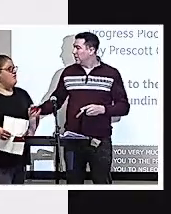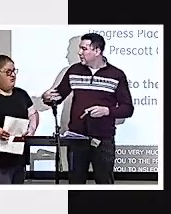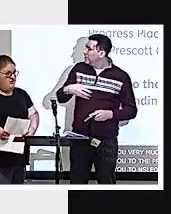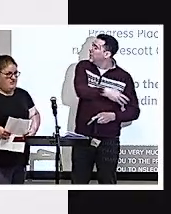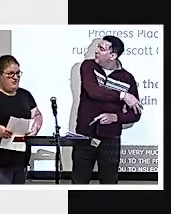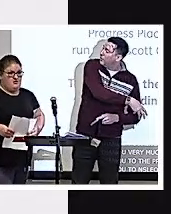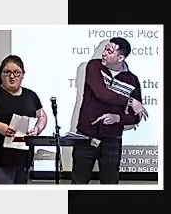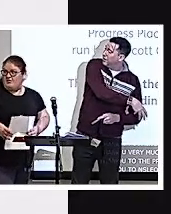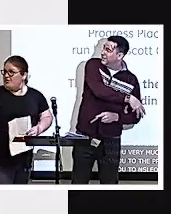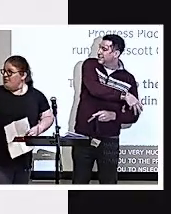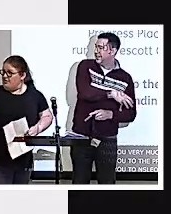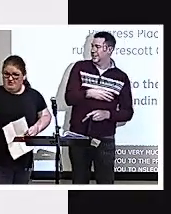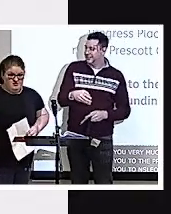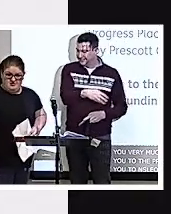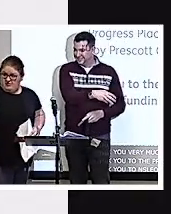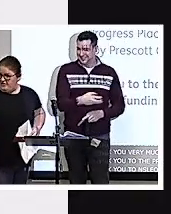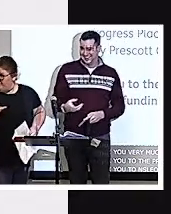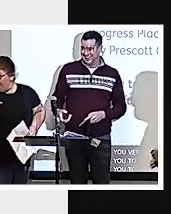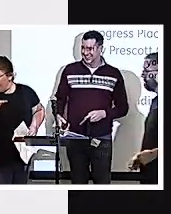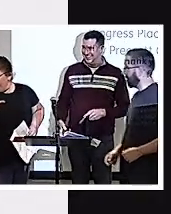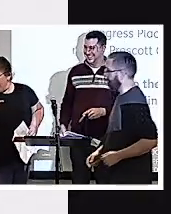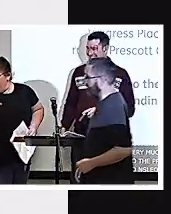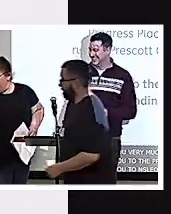Here, why don't we come out over here on this side?